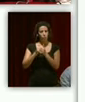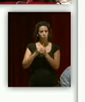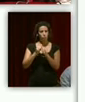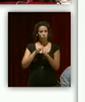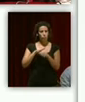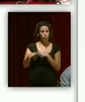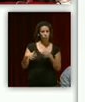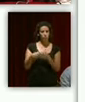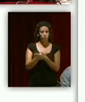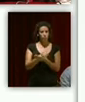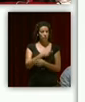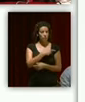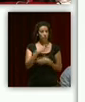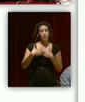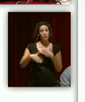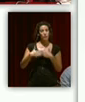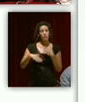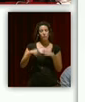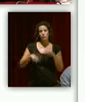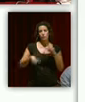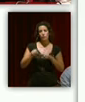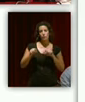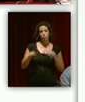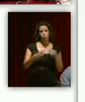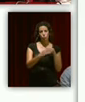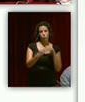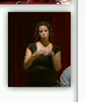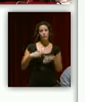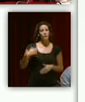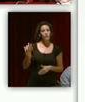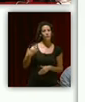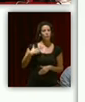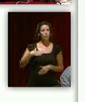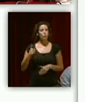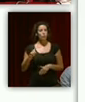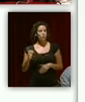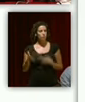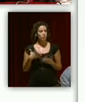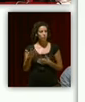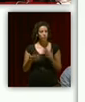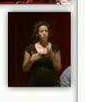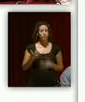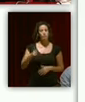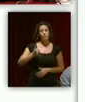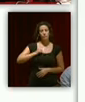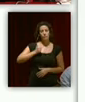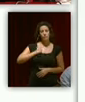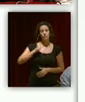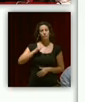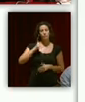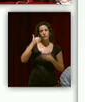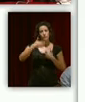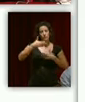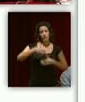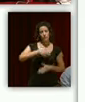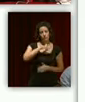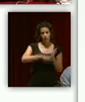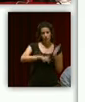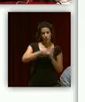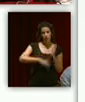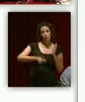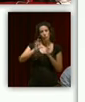every single individual, and every type of gaming device and game. So this is set by users. We've used hardware